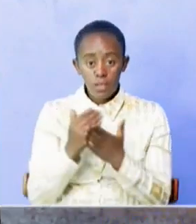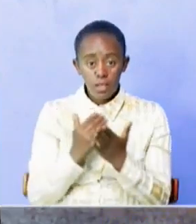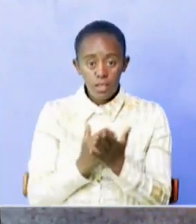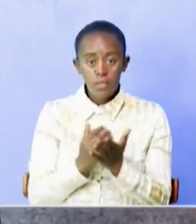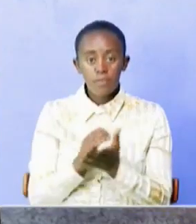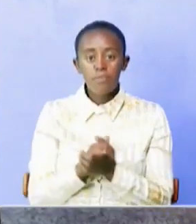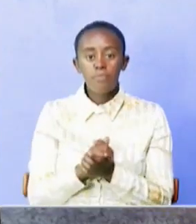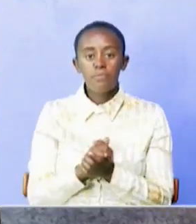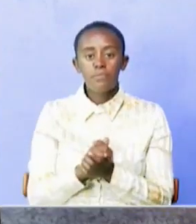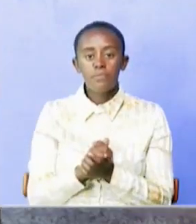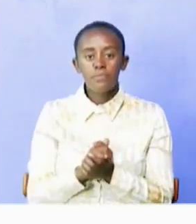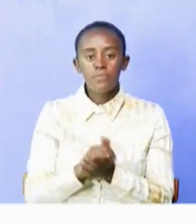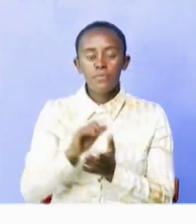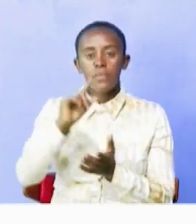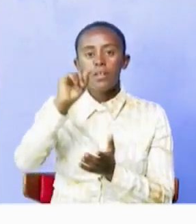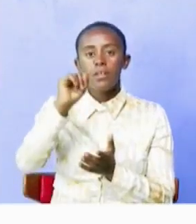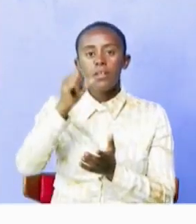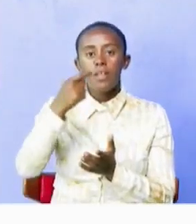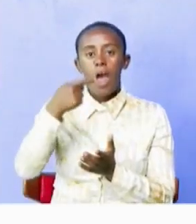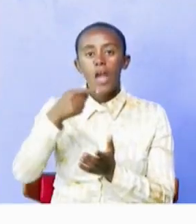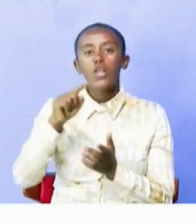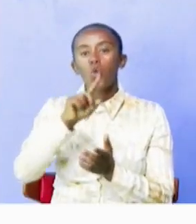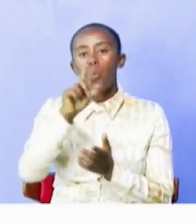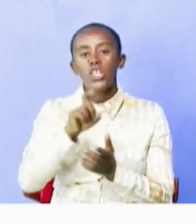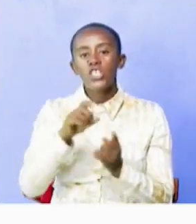is tag questions.